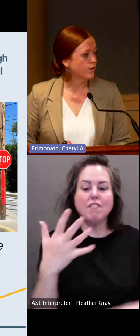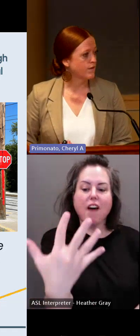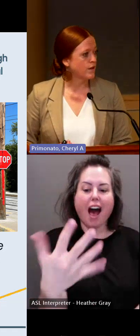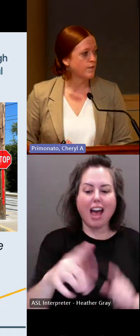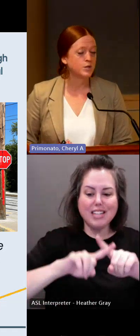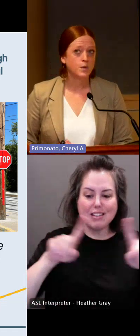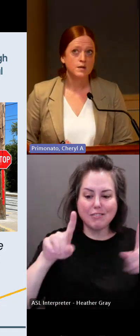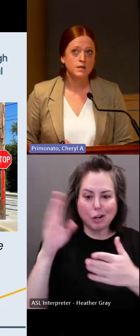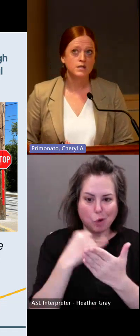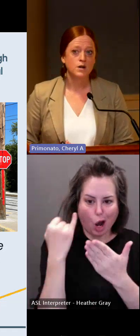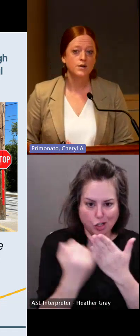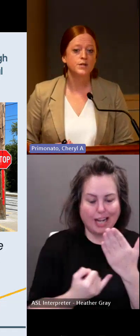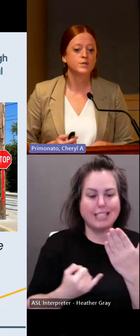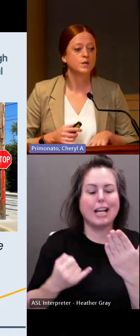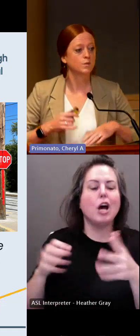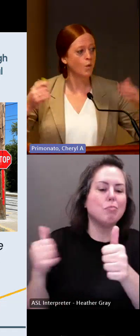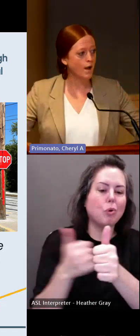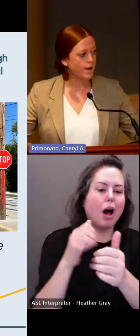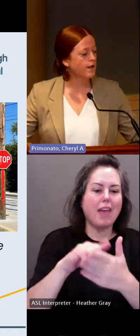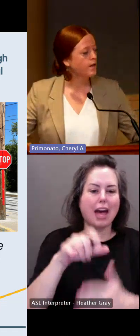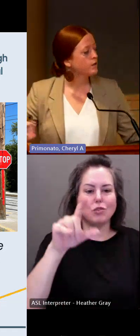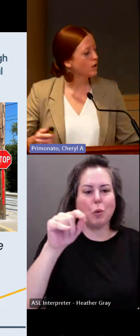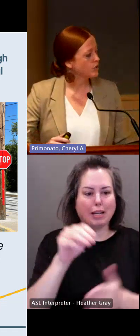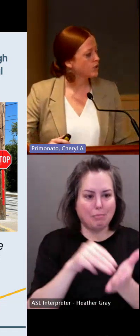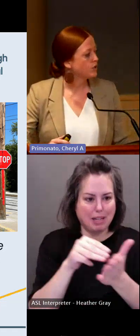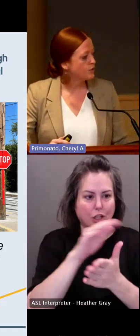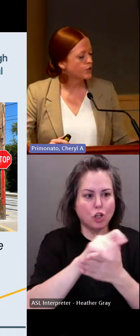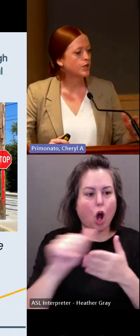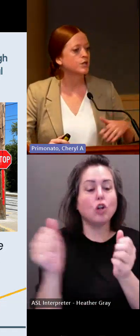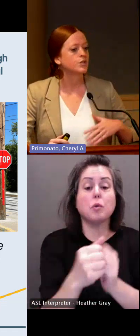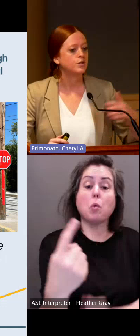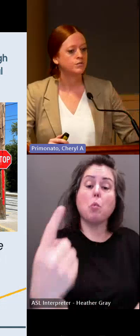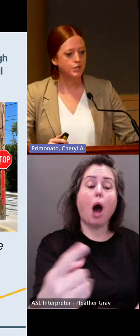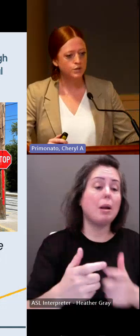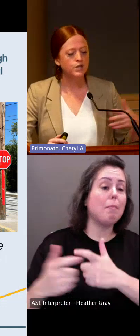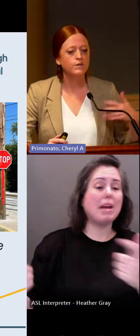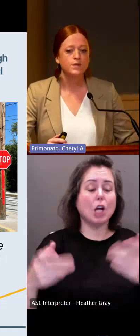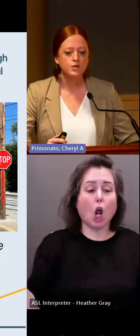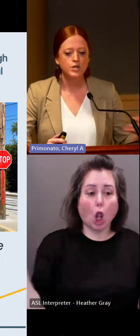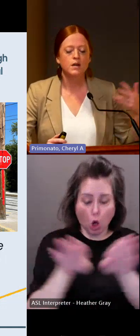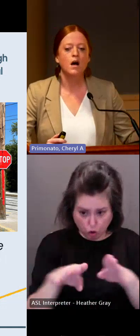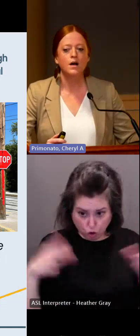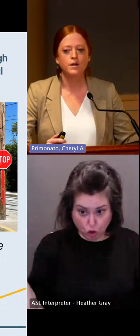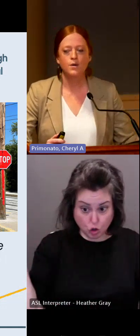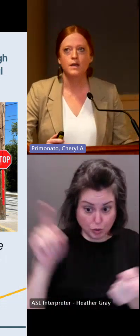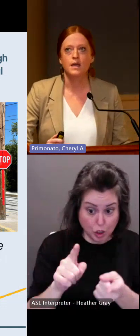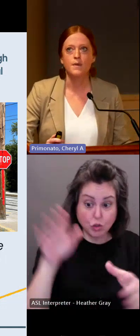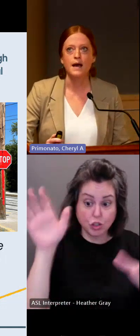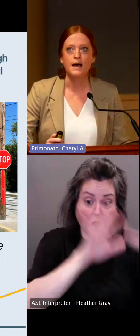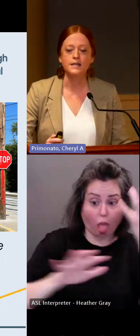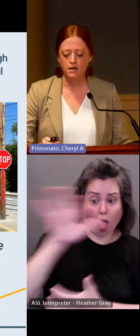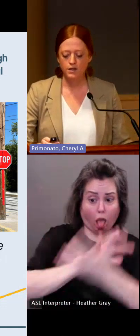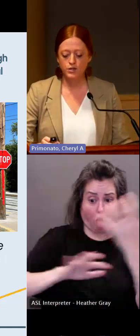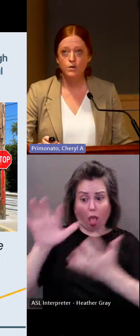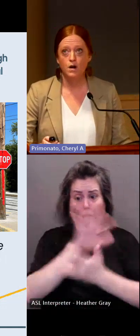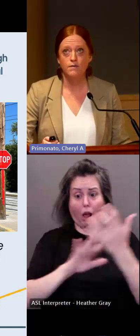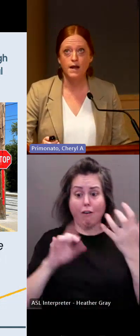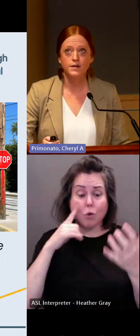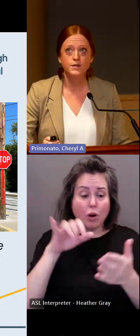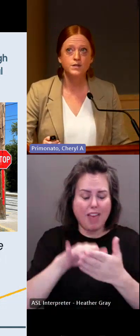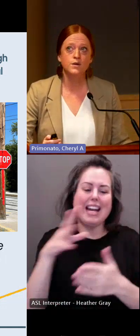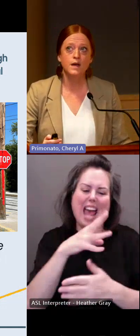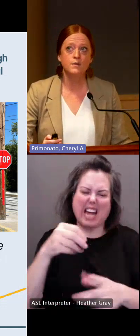projects at an overall value of about $20 million with one larger closure to reduce confusion and ongoing impact